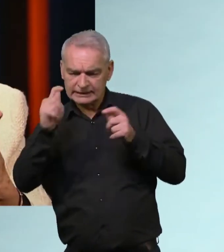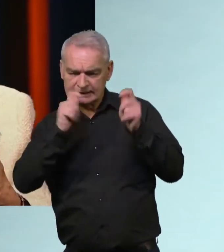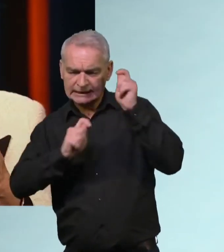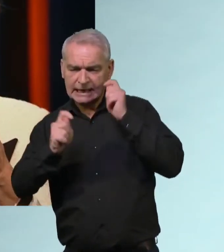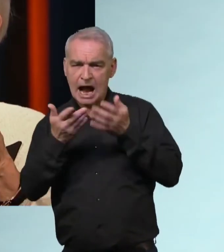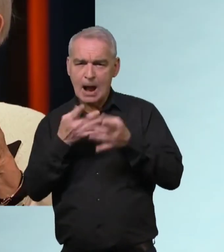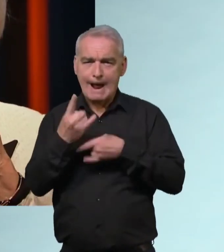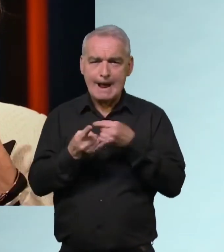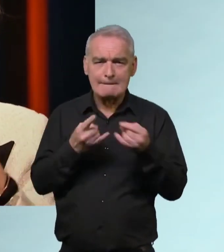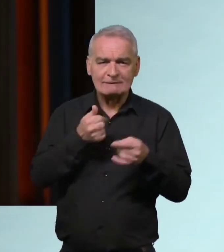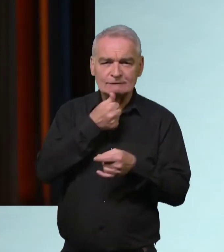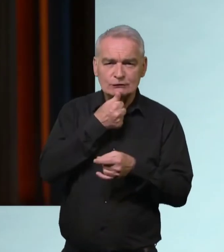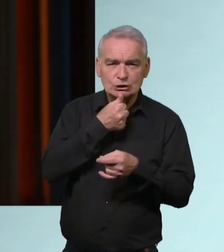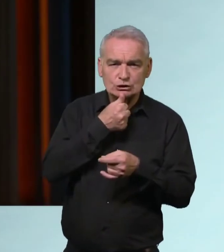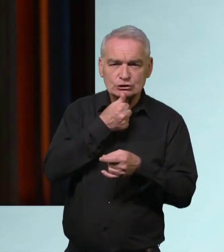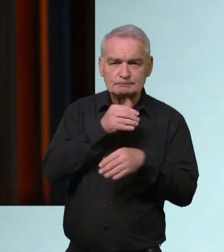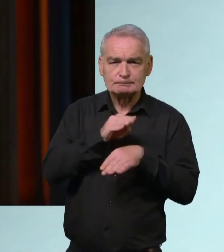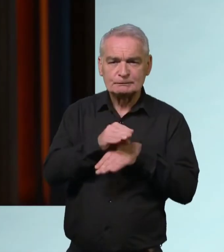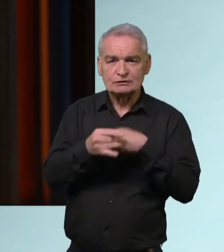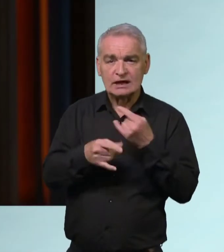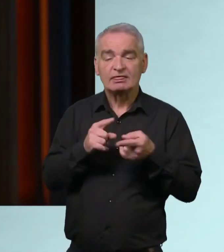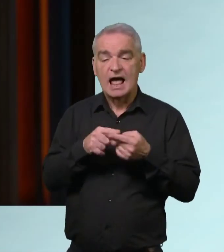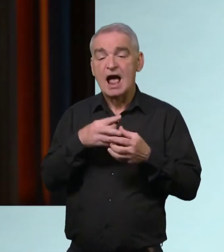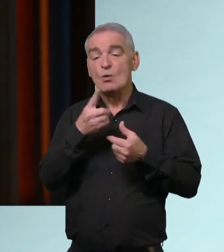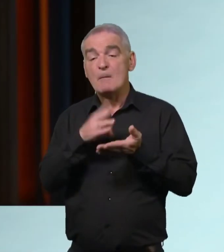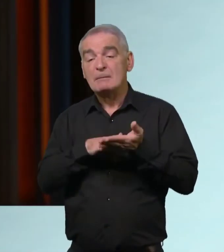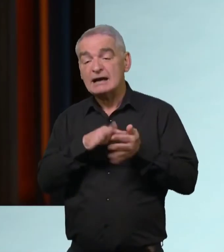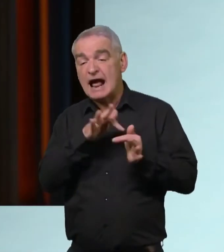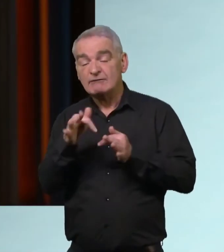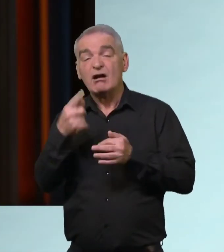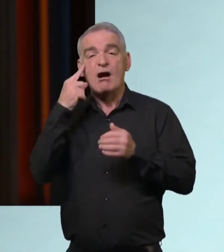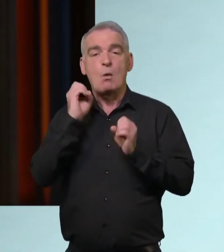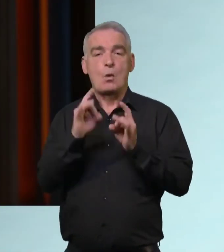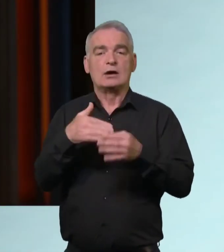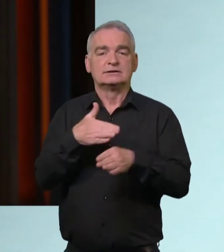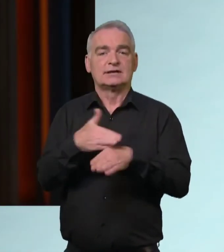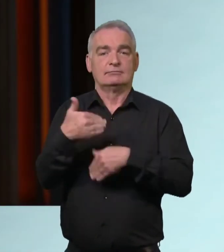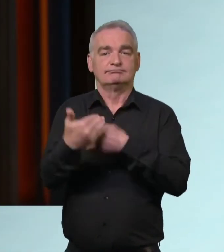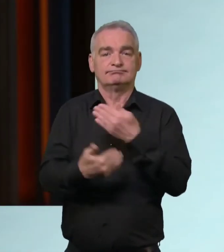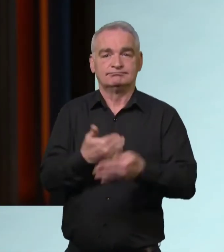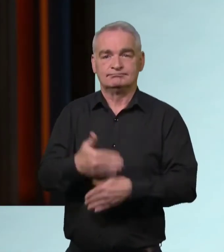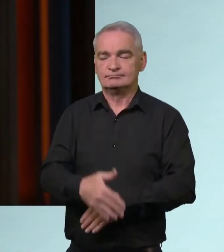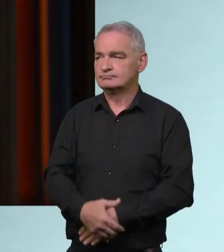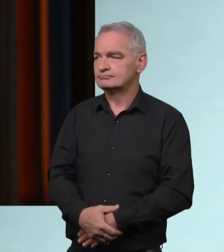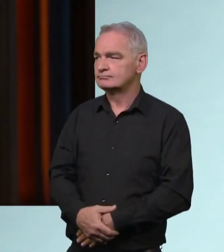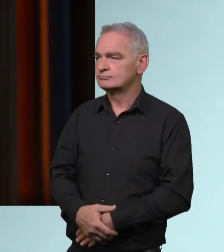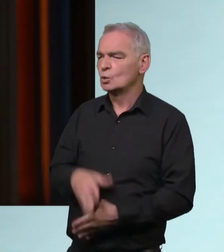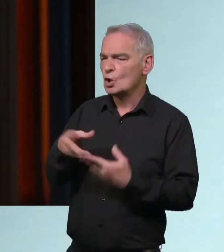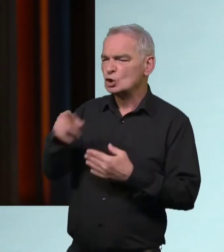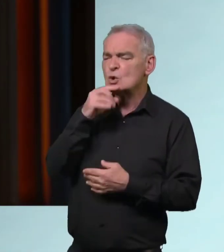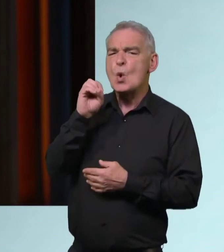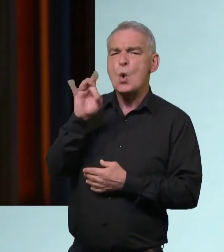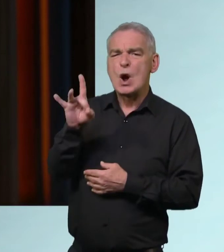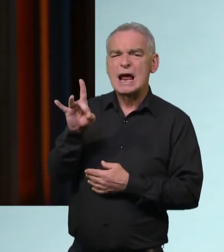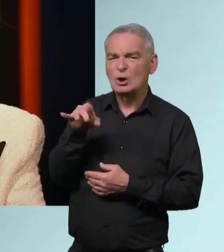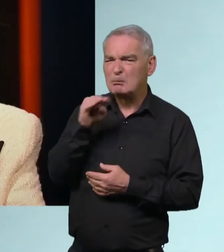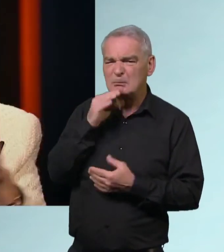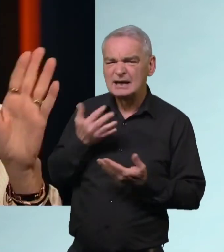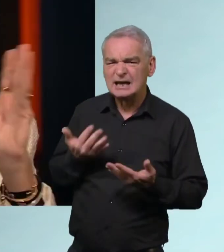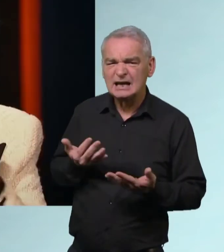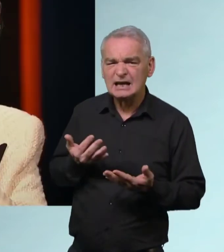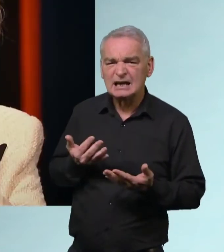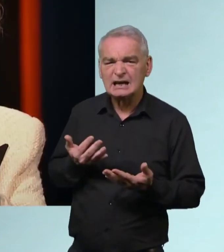have to go through it all first before I can say for definite, but I think this one might be okay. When you say okay, you mean? It's not going to be a murder. It's going